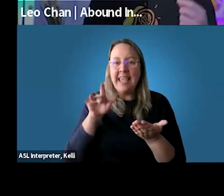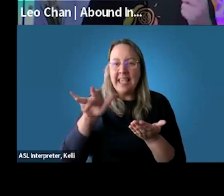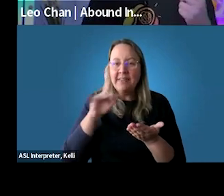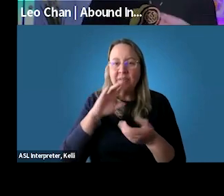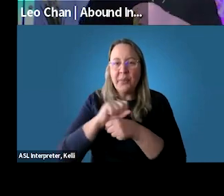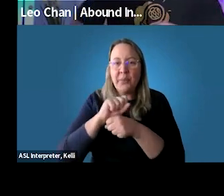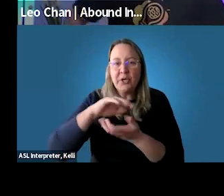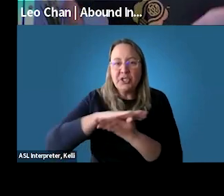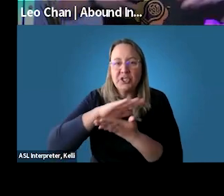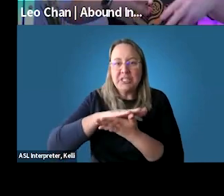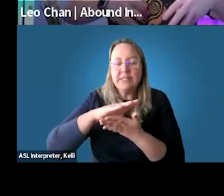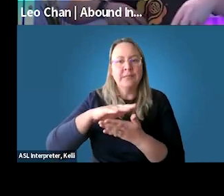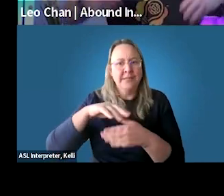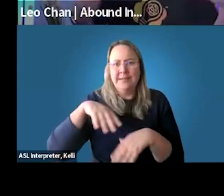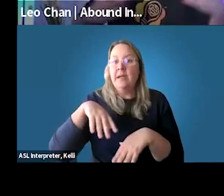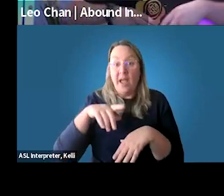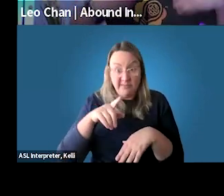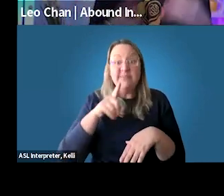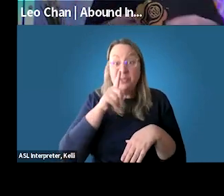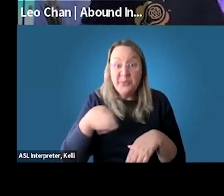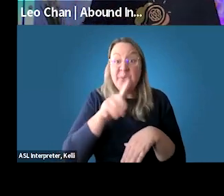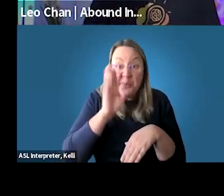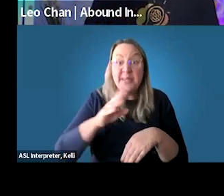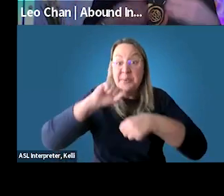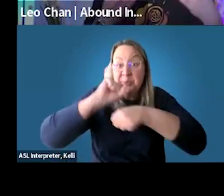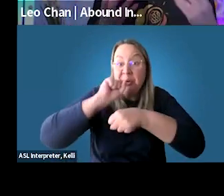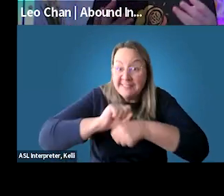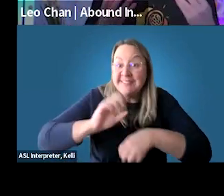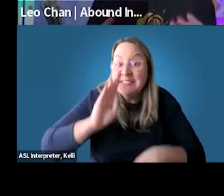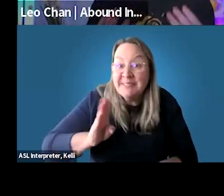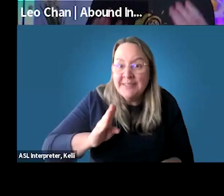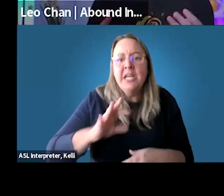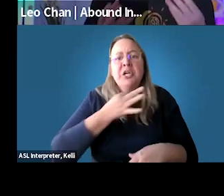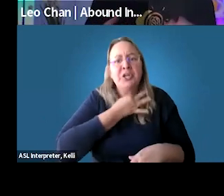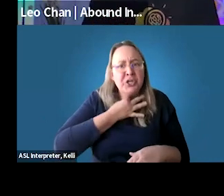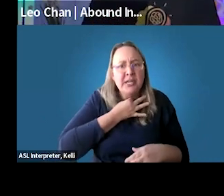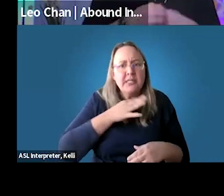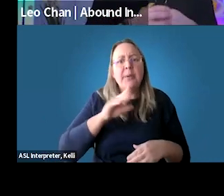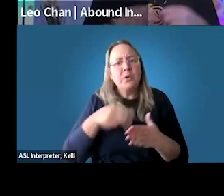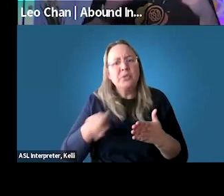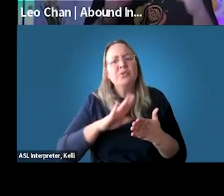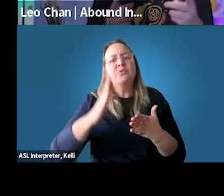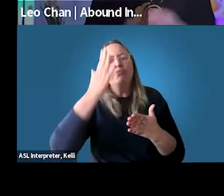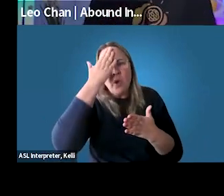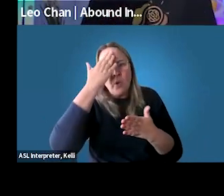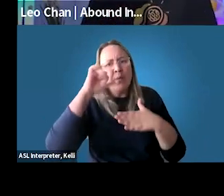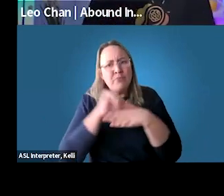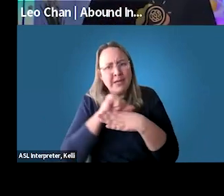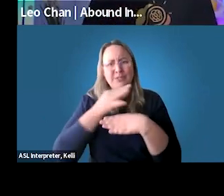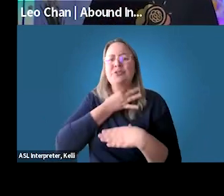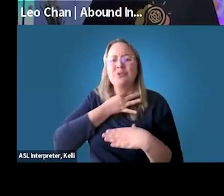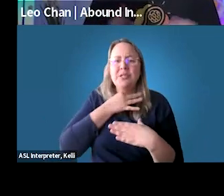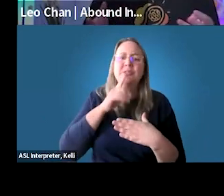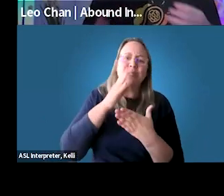worksheet, I'm going to put you to work because it's good to talk about curiosity, but I want you to do curiosity as well. So you'll need some